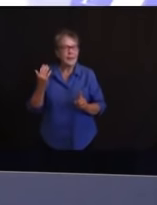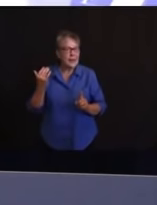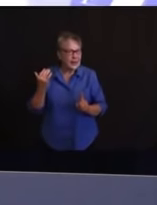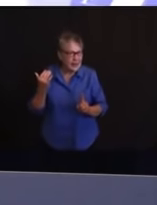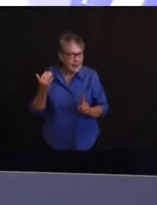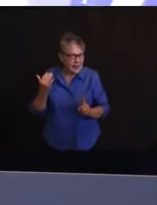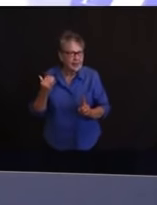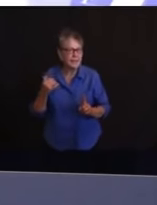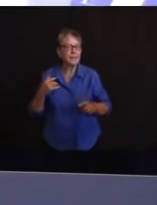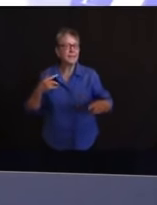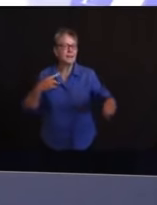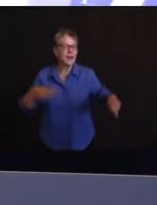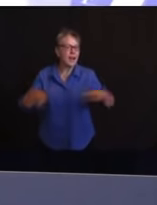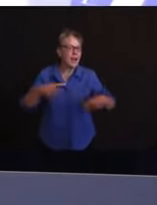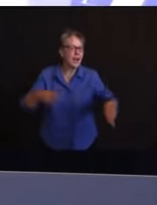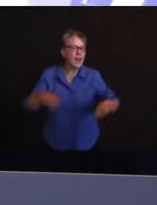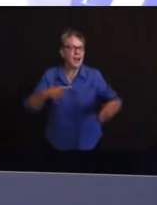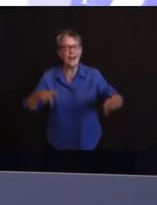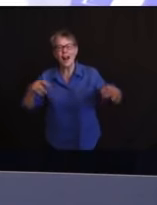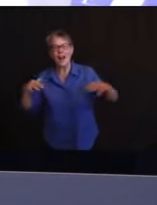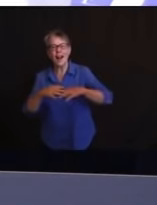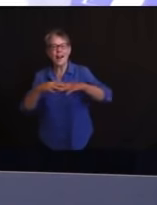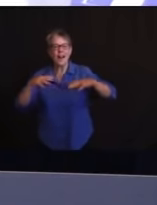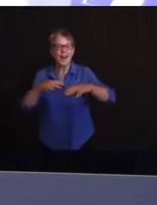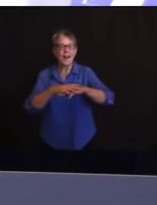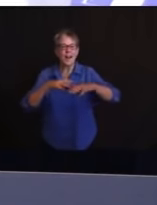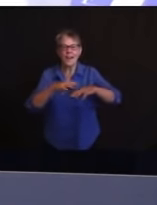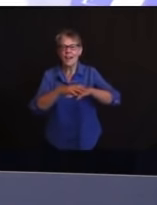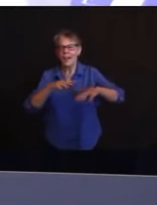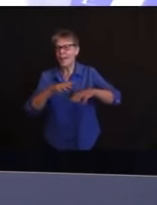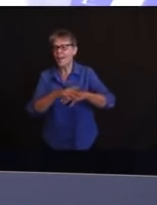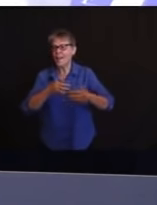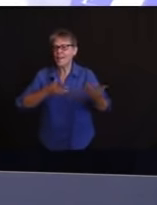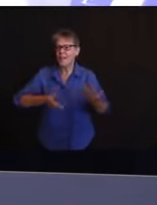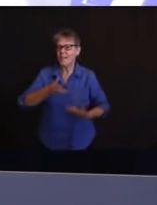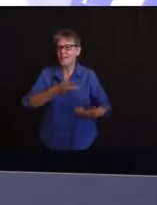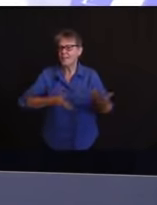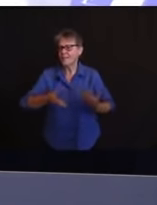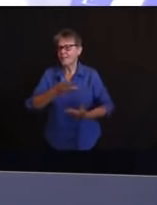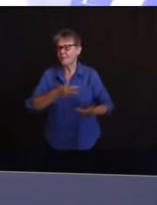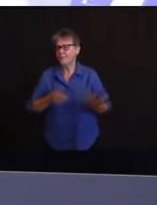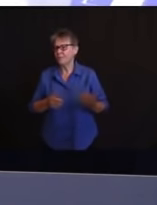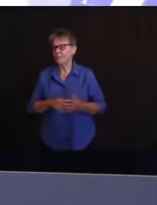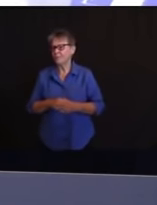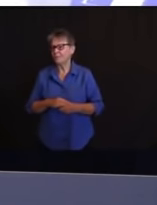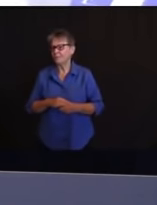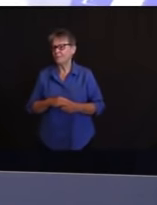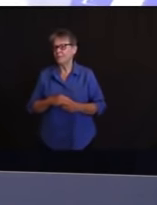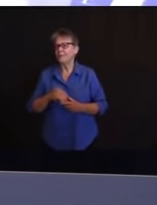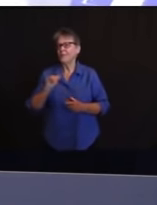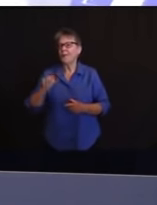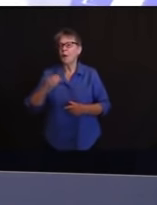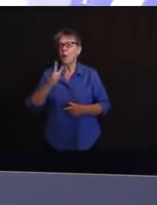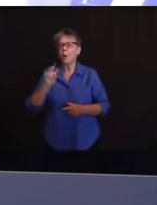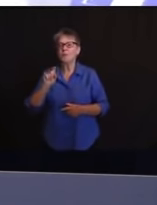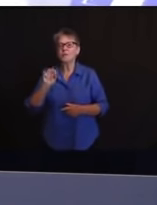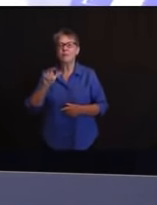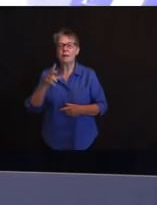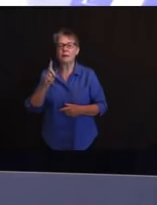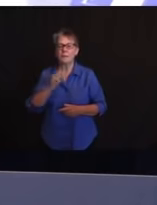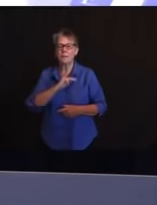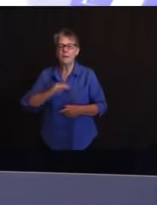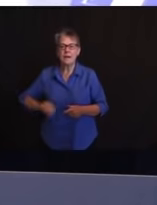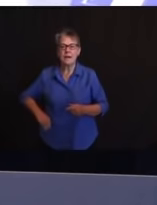Westfield shared her concerns about cases that were connected to graduation and 4th of July parties. As